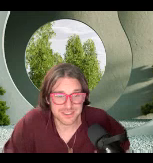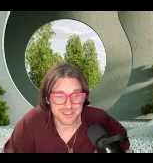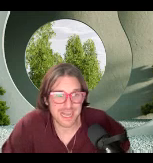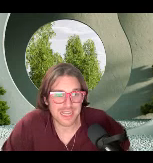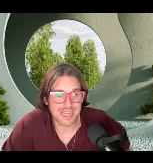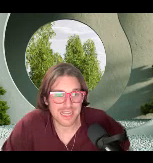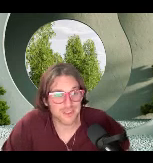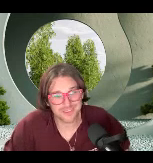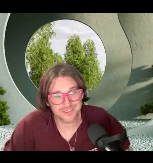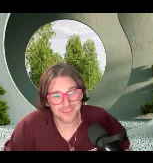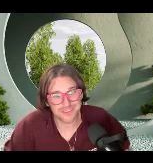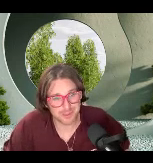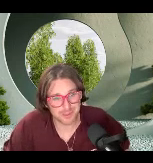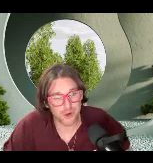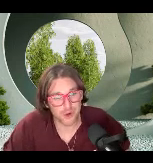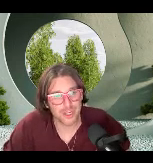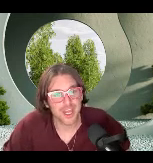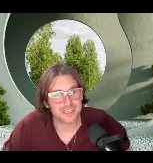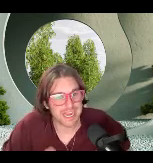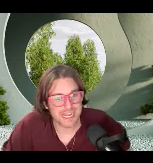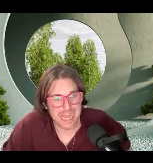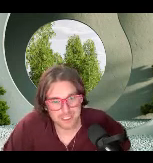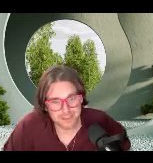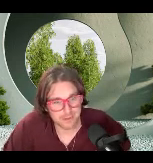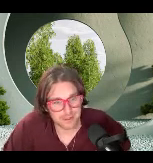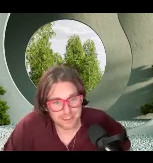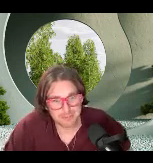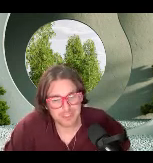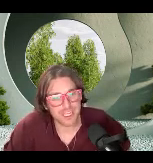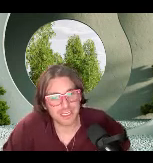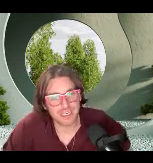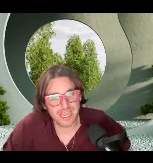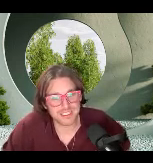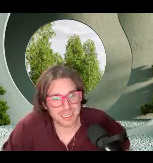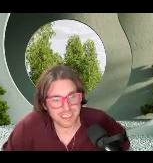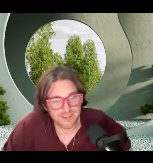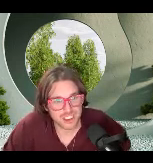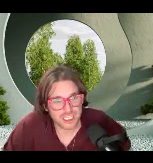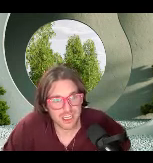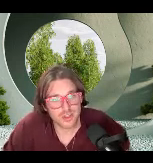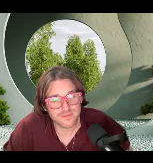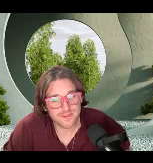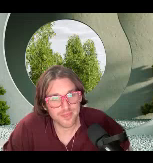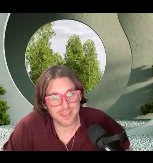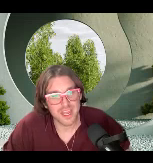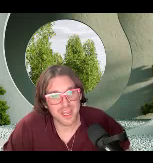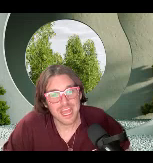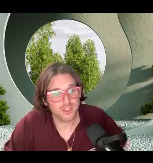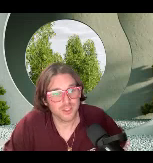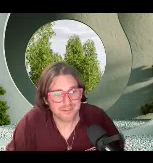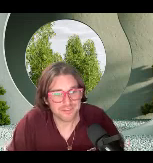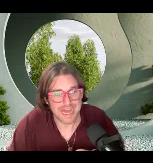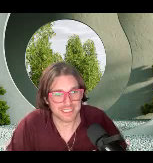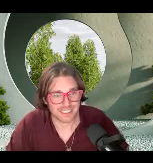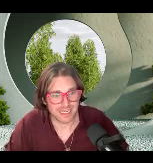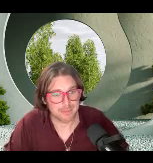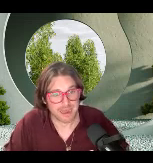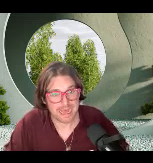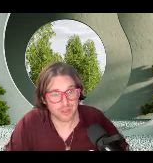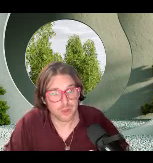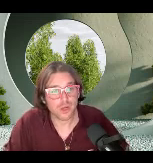you go in this document, it's going to have different tables for designing options for perception and executive functioning, all those fun things. And if you have